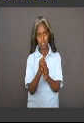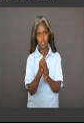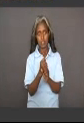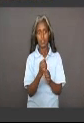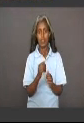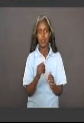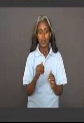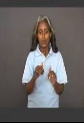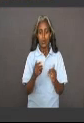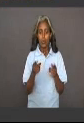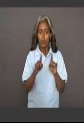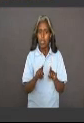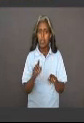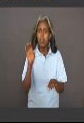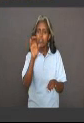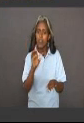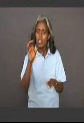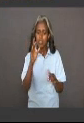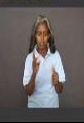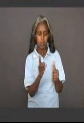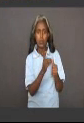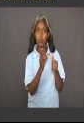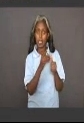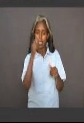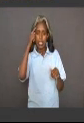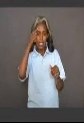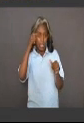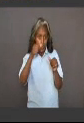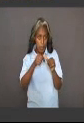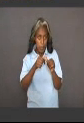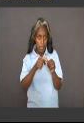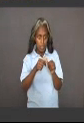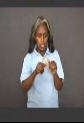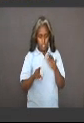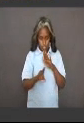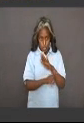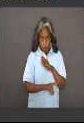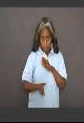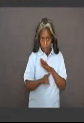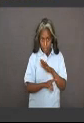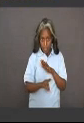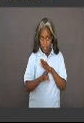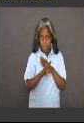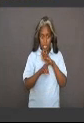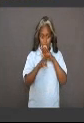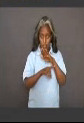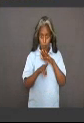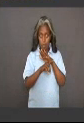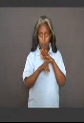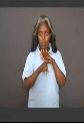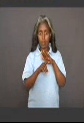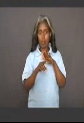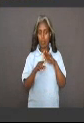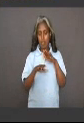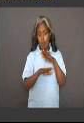When finding the domain, remember the denominator, or the bottom of